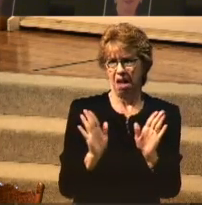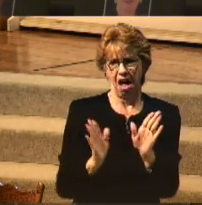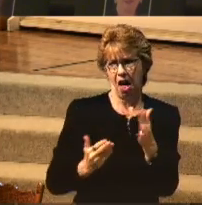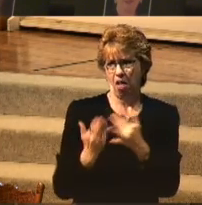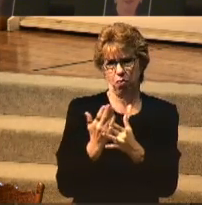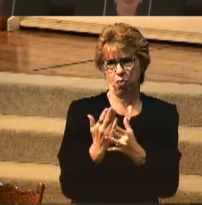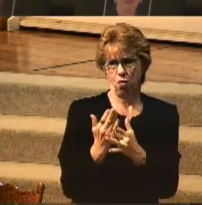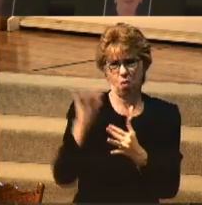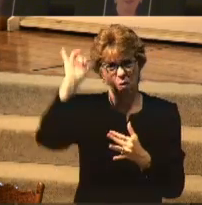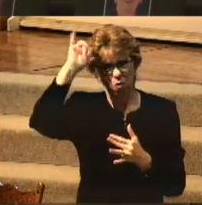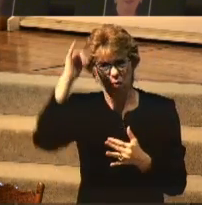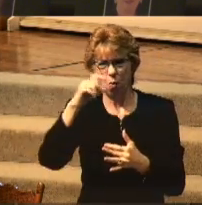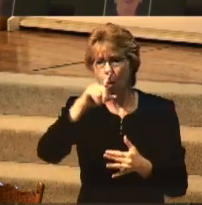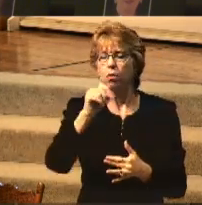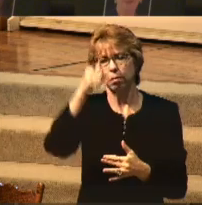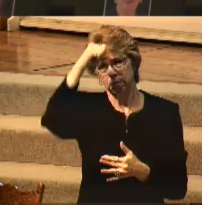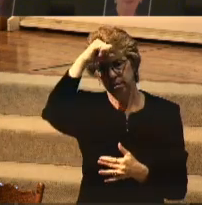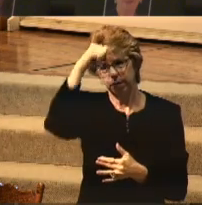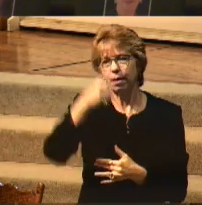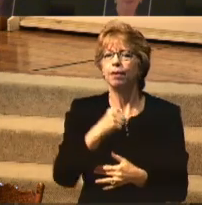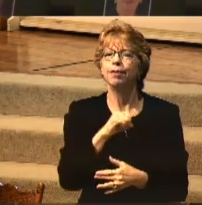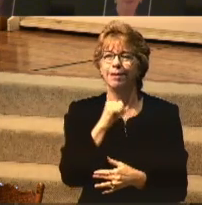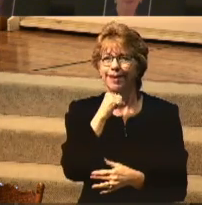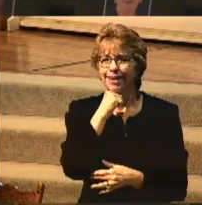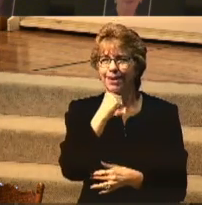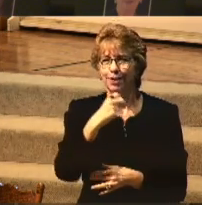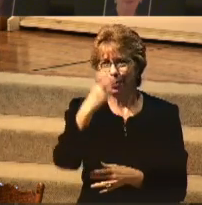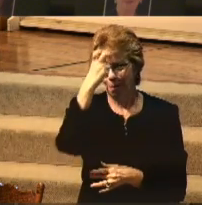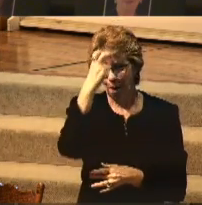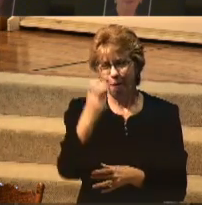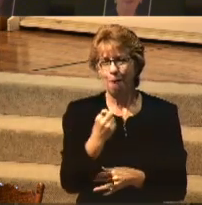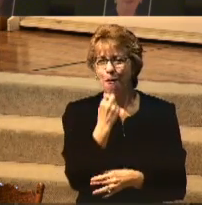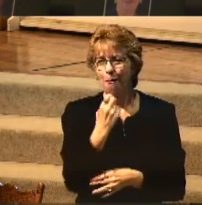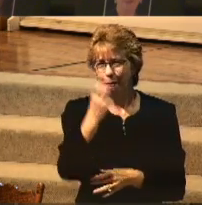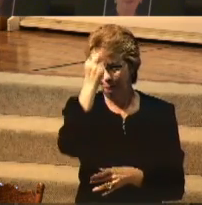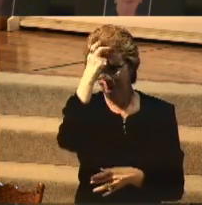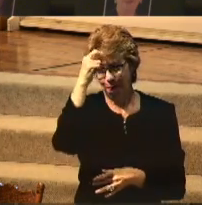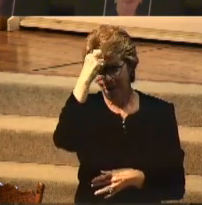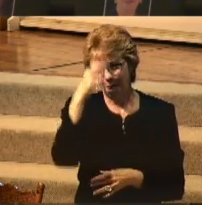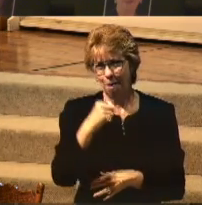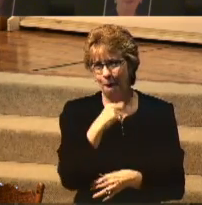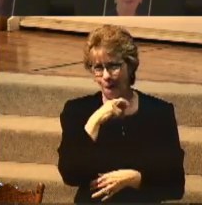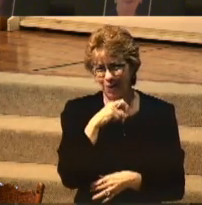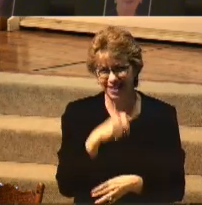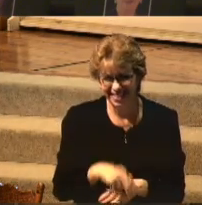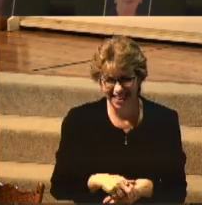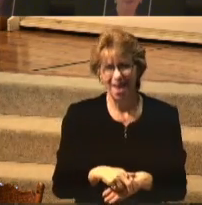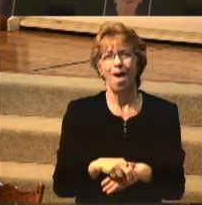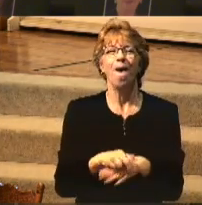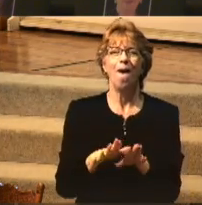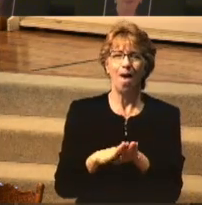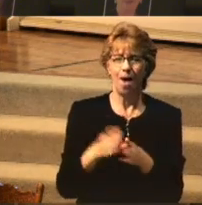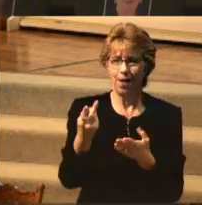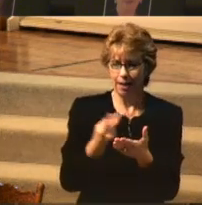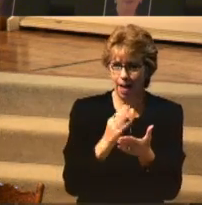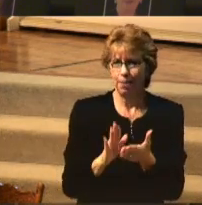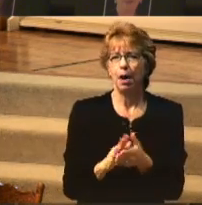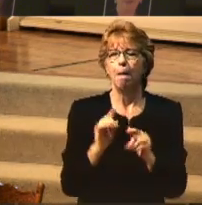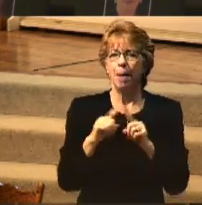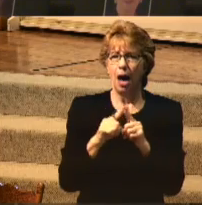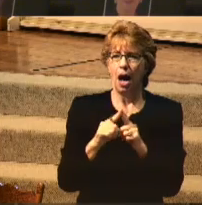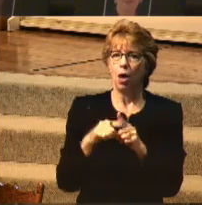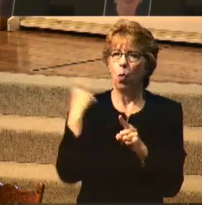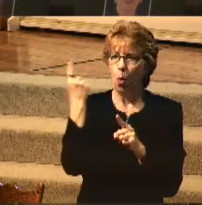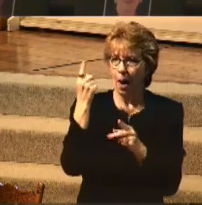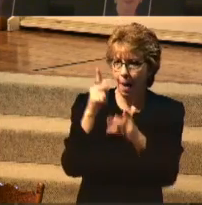and calves, but by his own blood, he entered in once into the holy place, having obtained